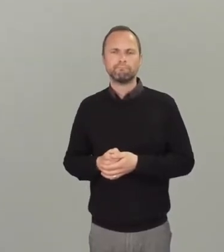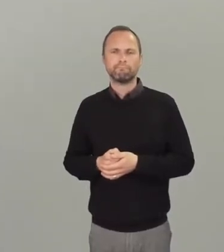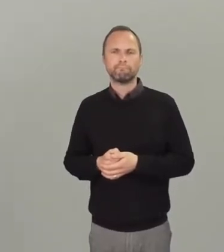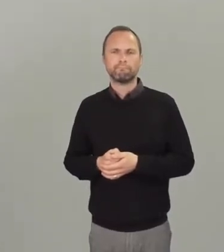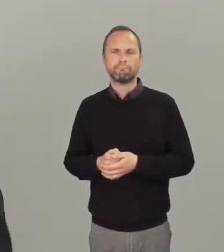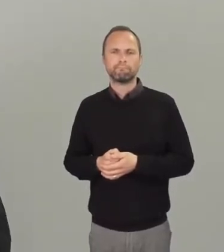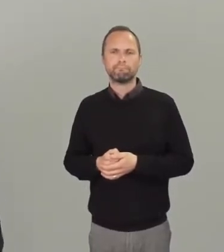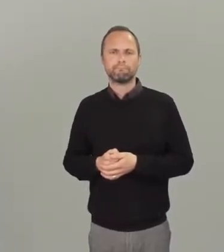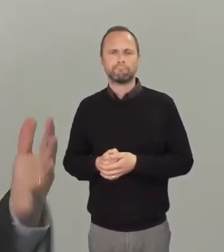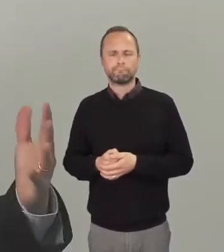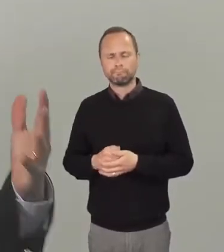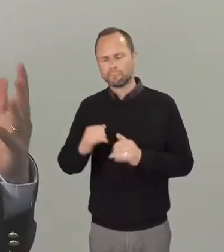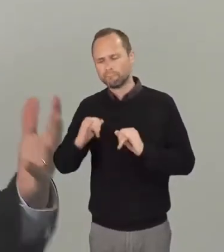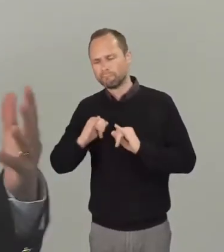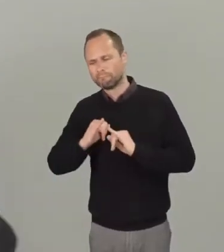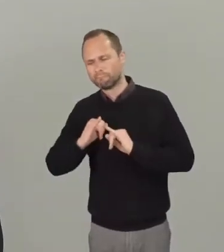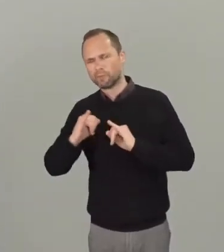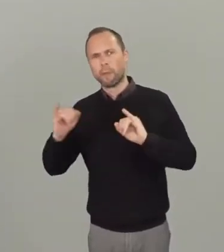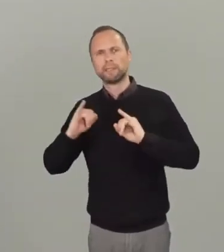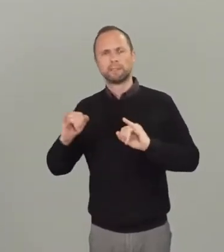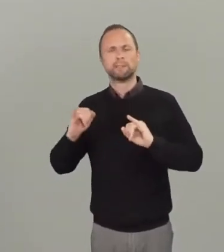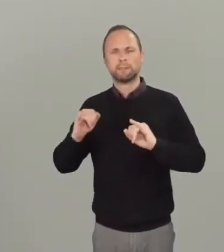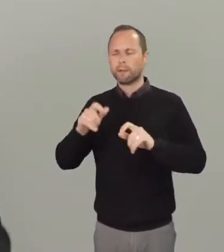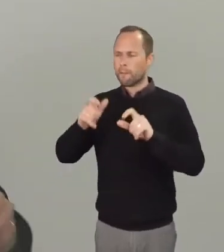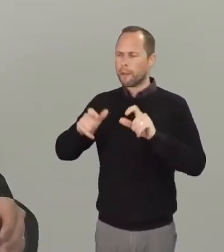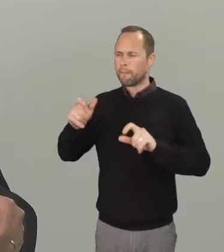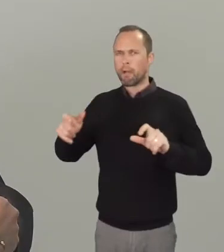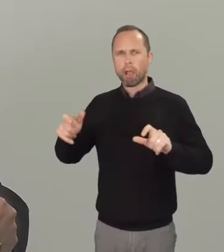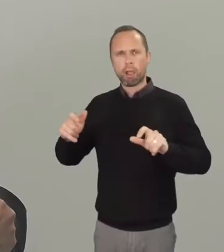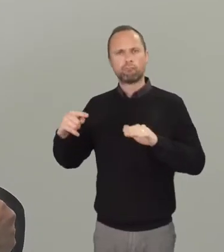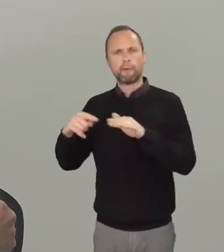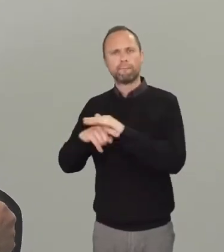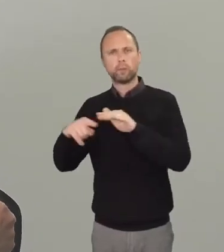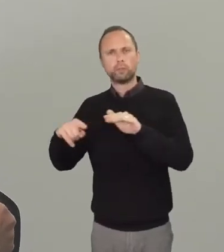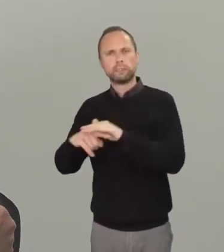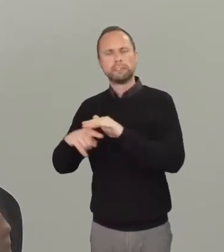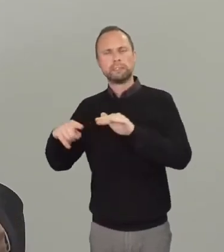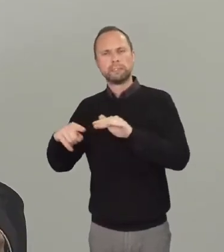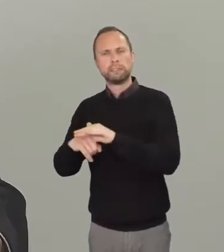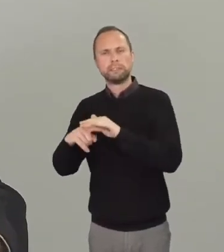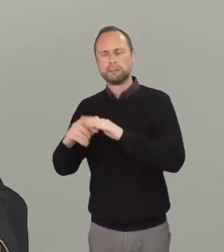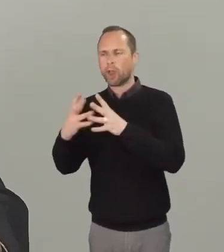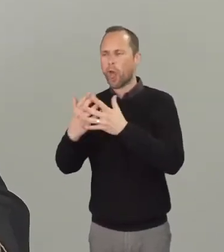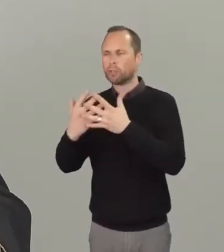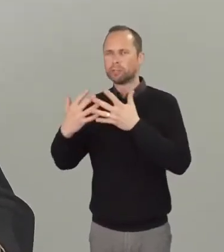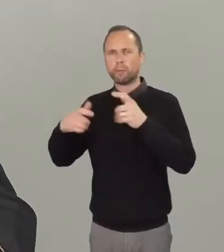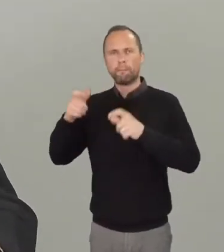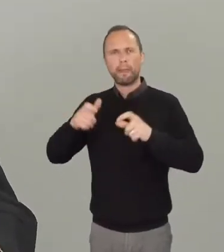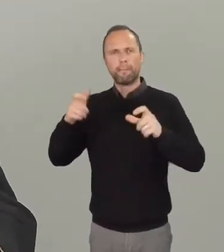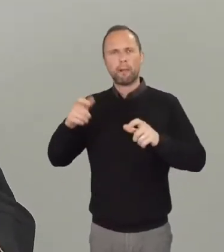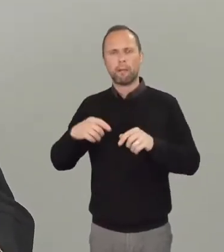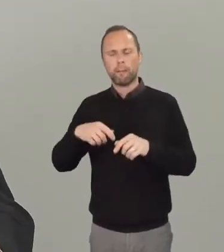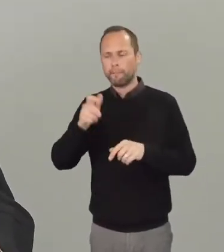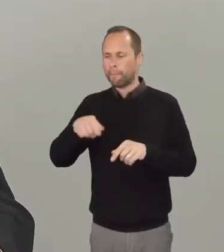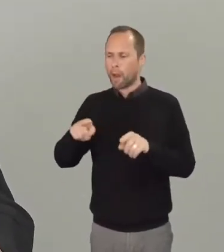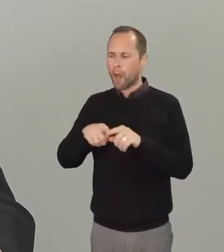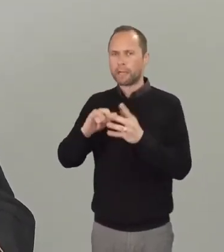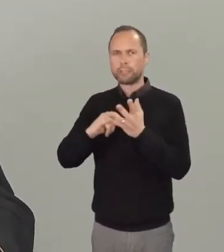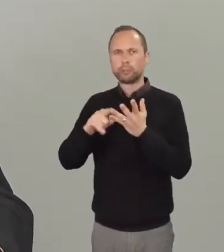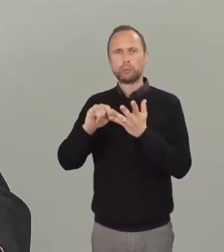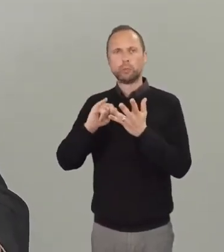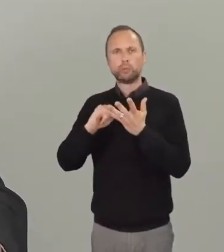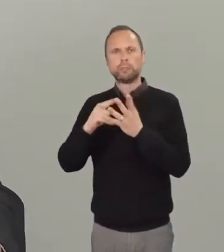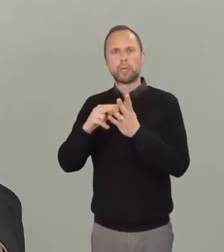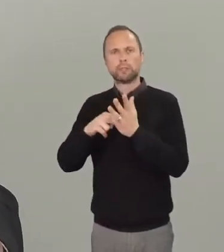informed us of these tremendous masses of refugees today. People like Susan,